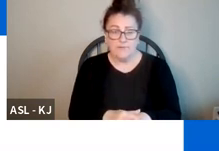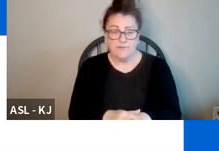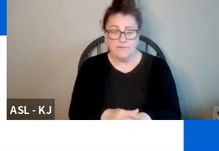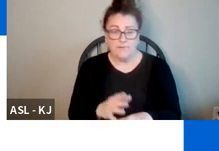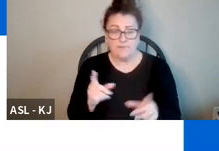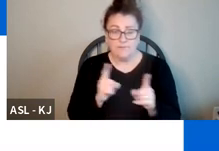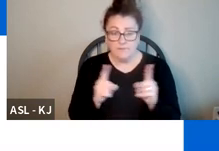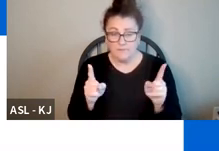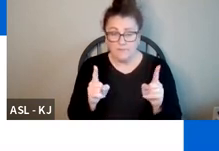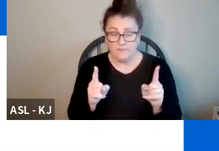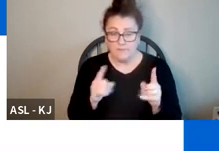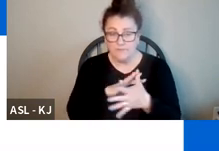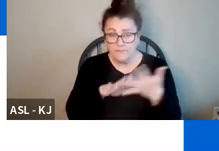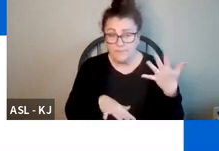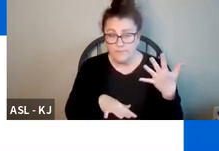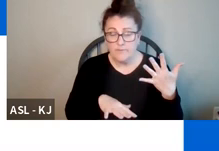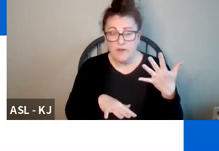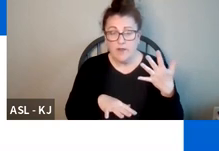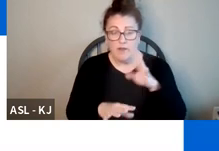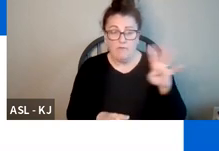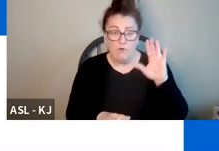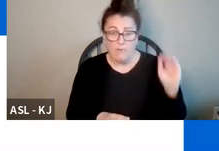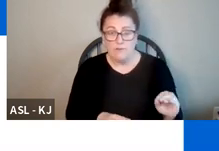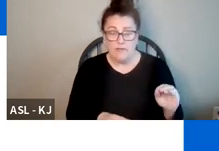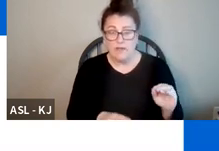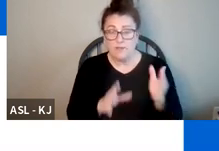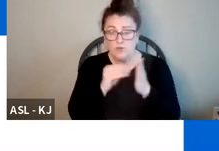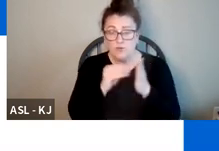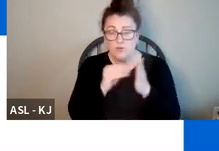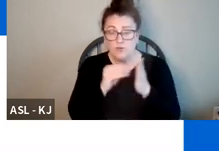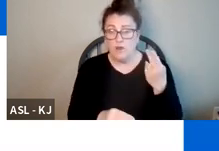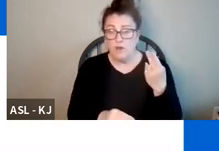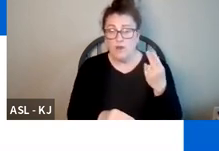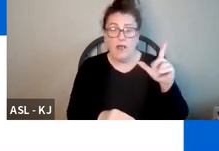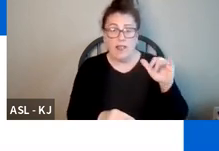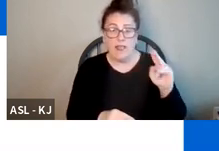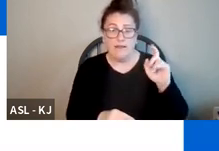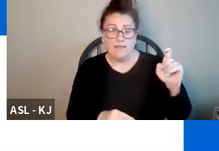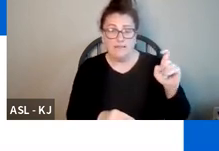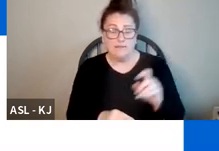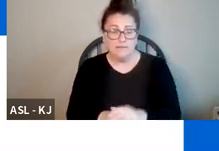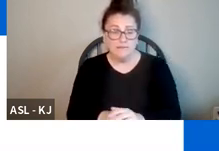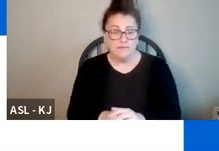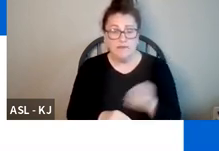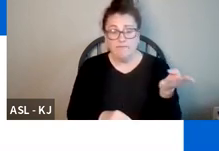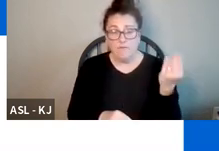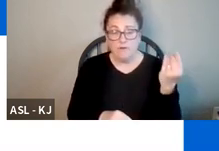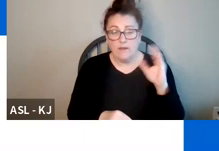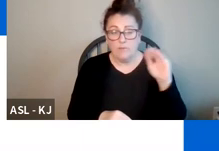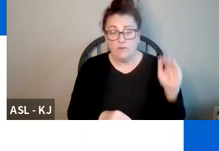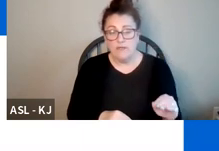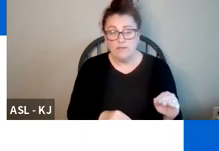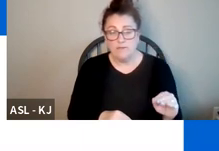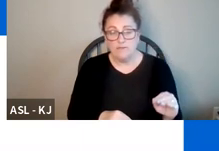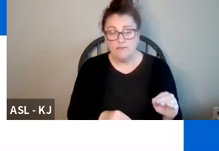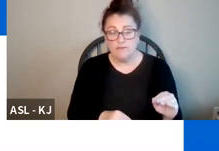white. Conversely, while 44% of our students are Latinx or Hispanic, only 14% of